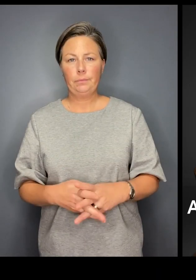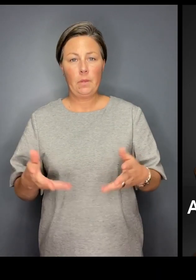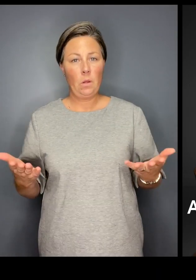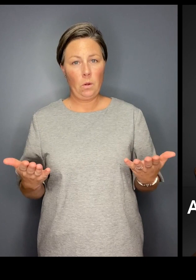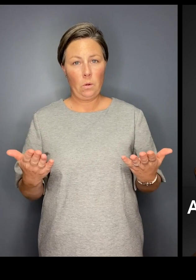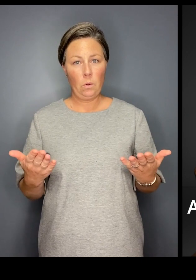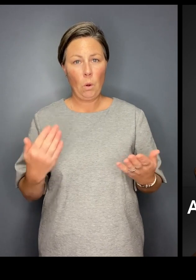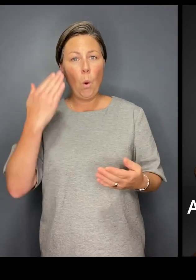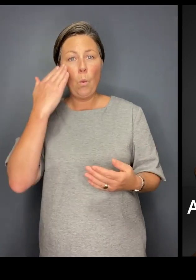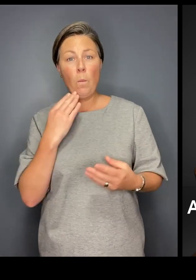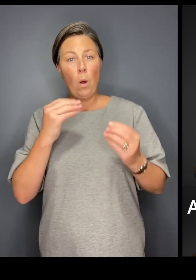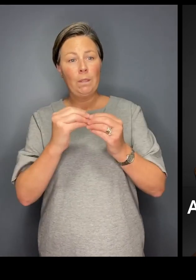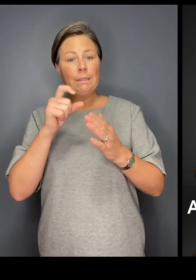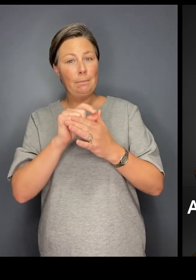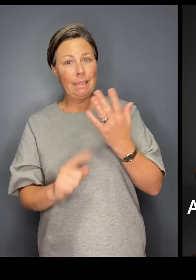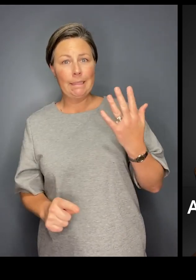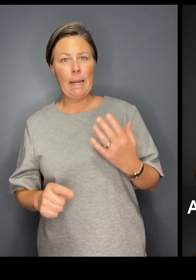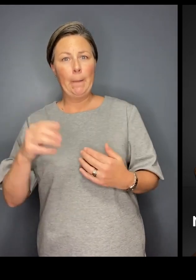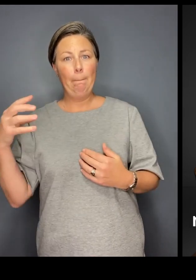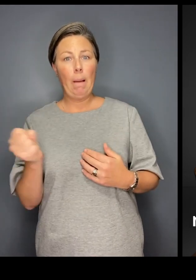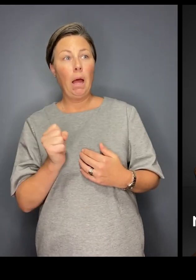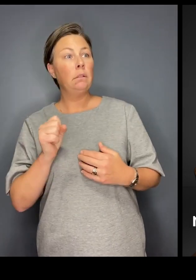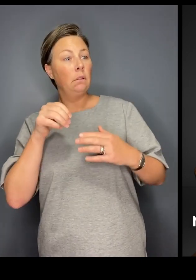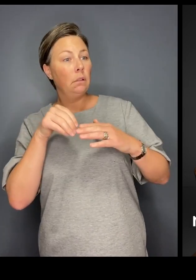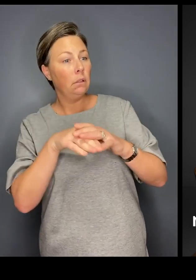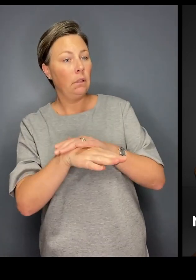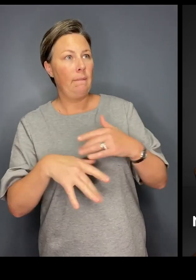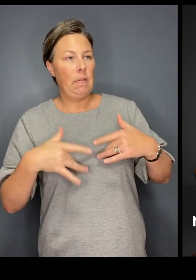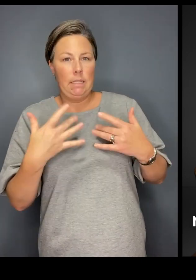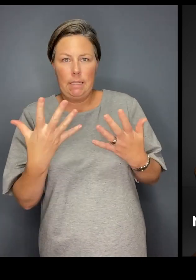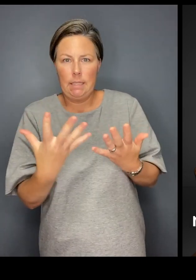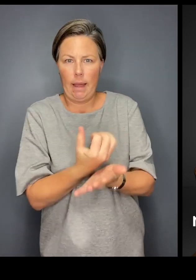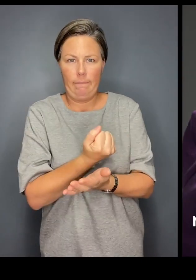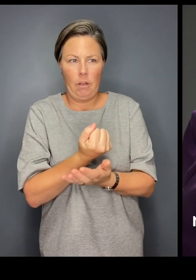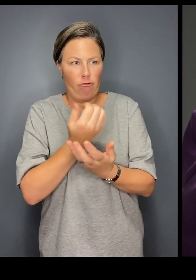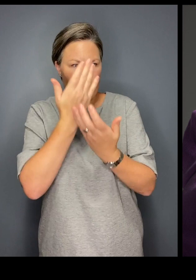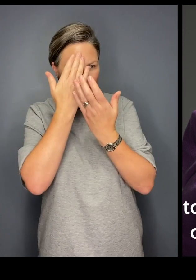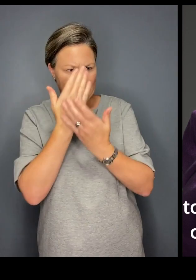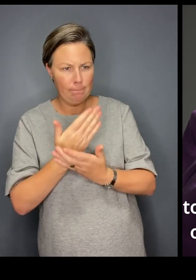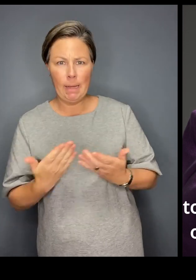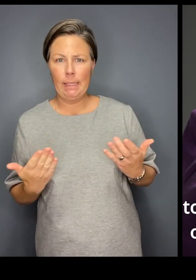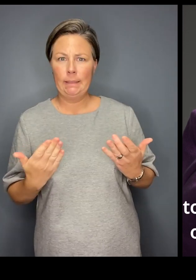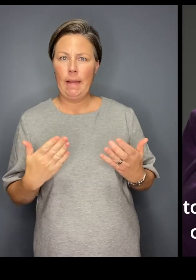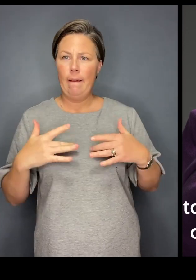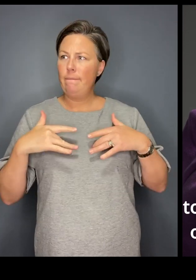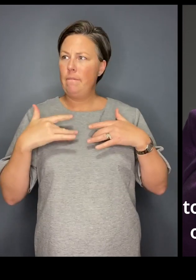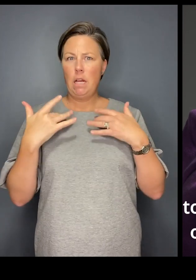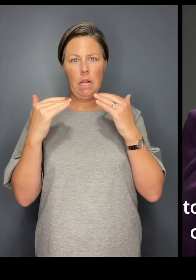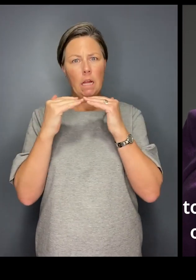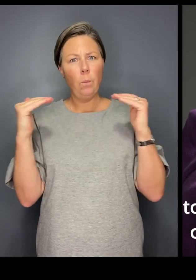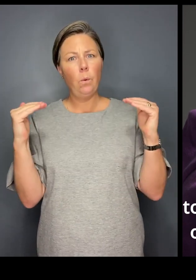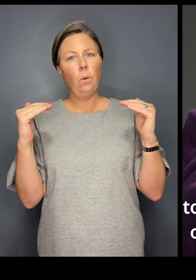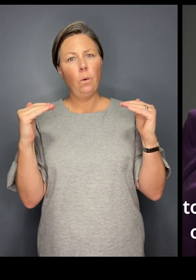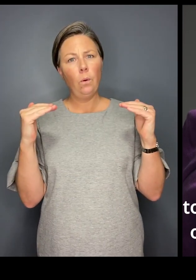A woman with disabilities must feel safe, respected and included to enable the